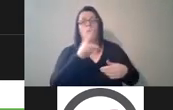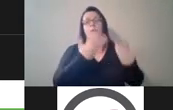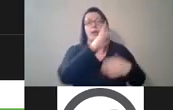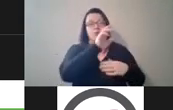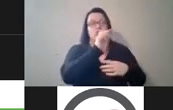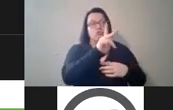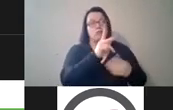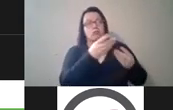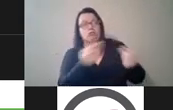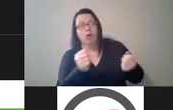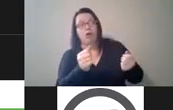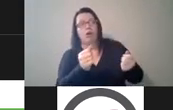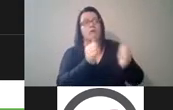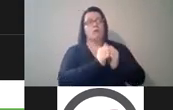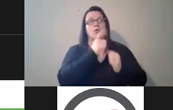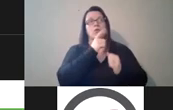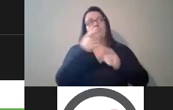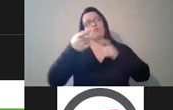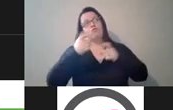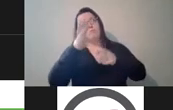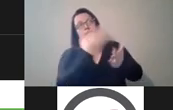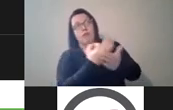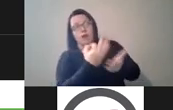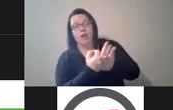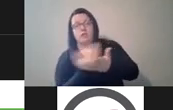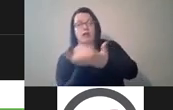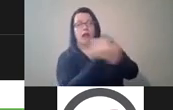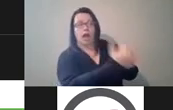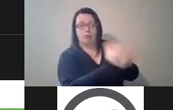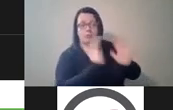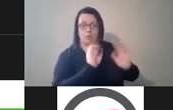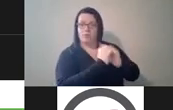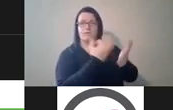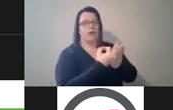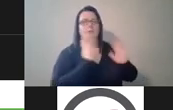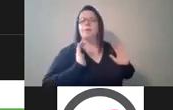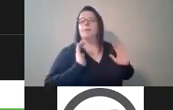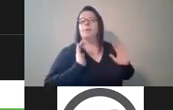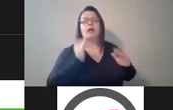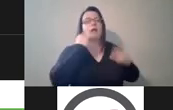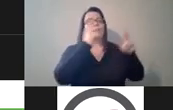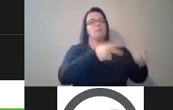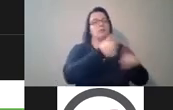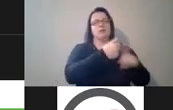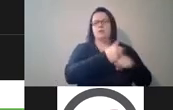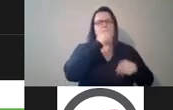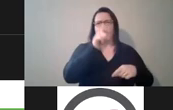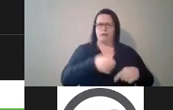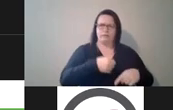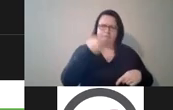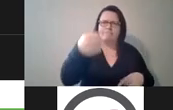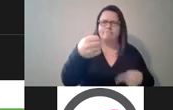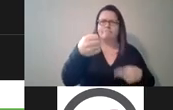the public trustee look after someone's finances. You know, if someone doesn't need, for example, to be